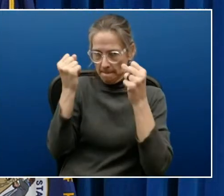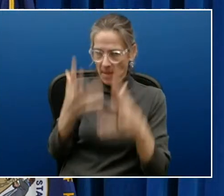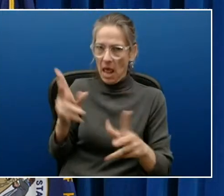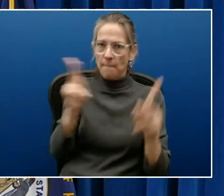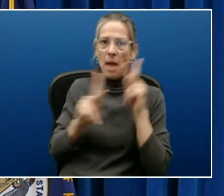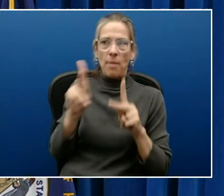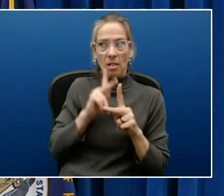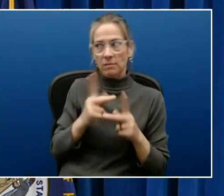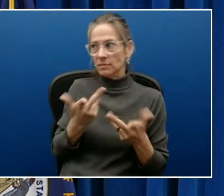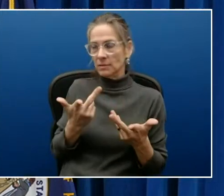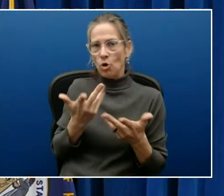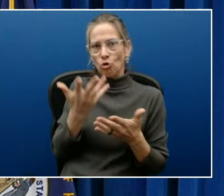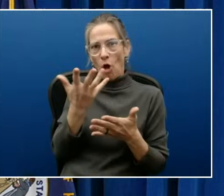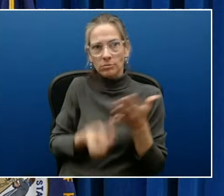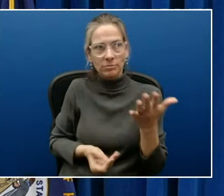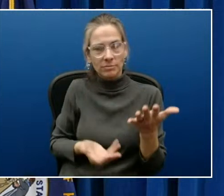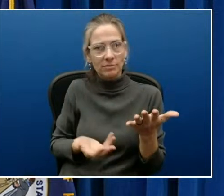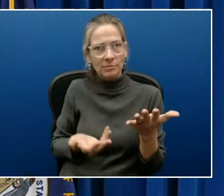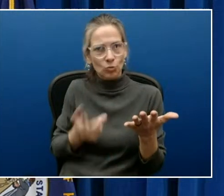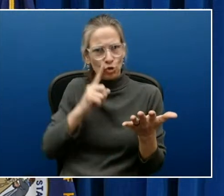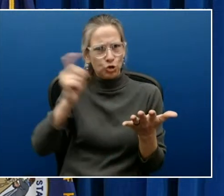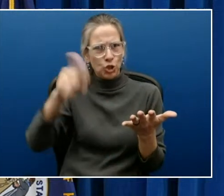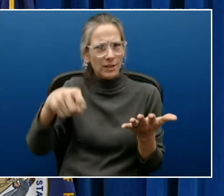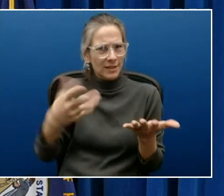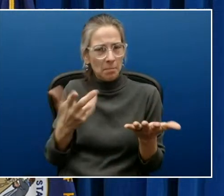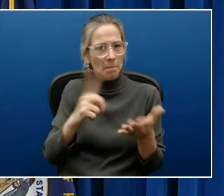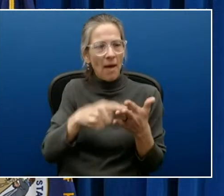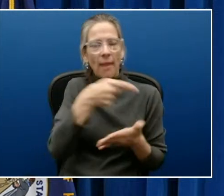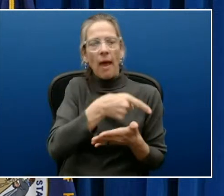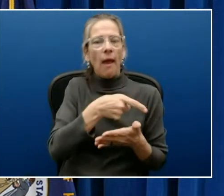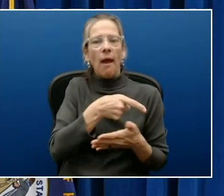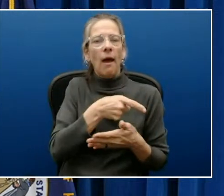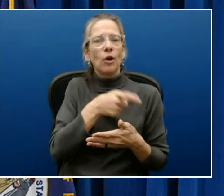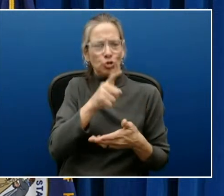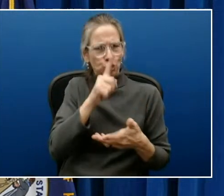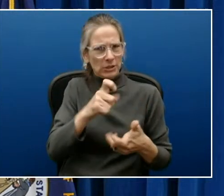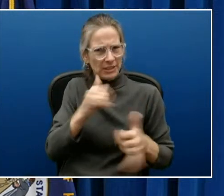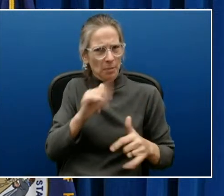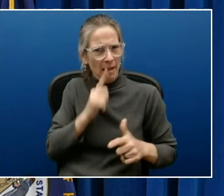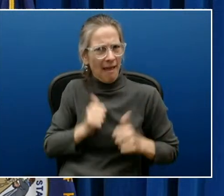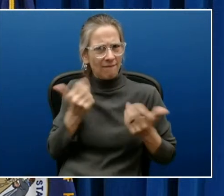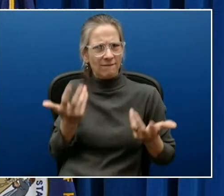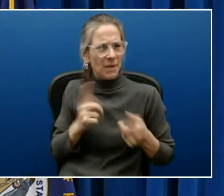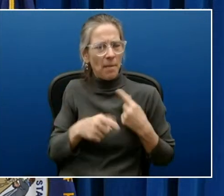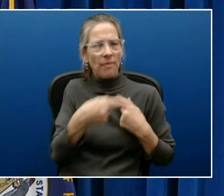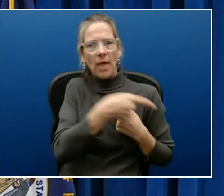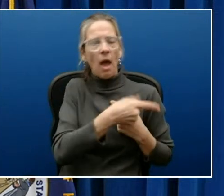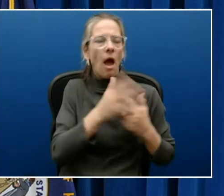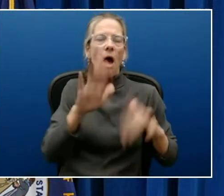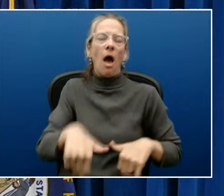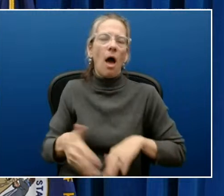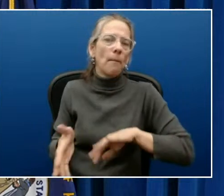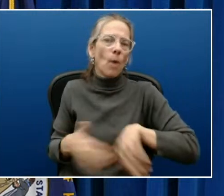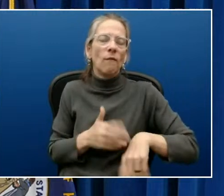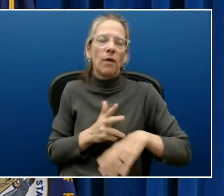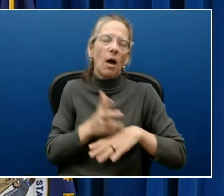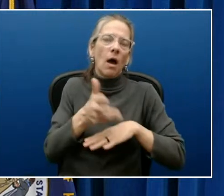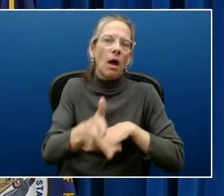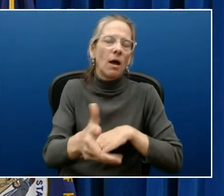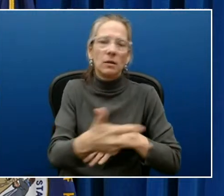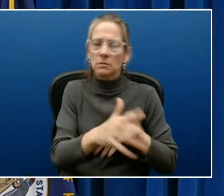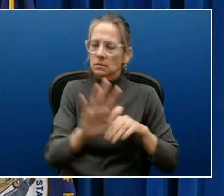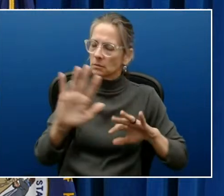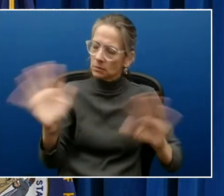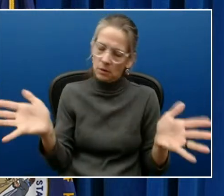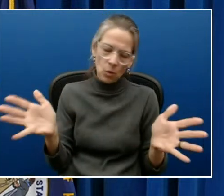with us because they tried to drive through water or because barriers were moved. Let's all look out for each other. We don't want to lose anybody else